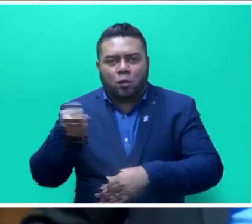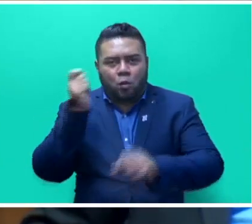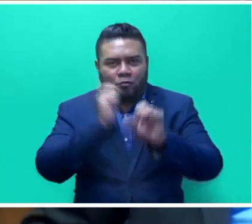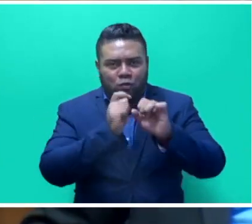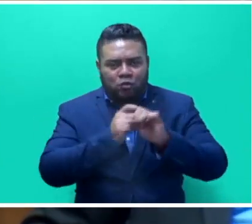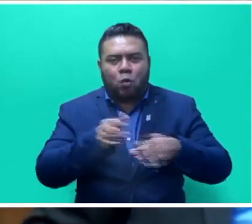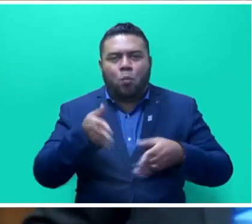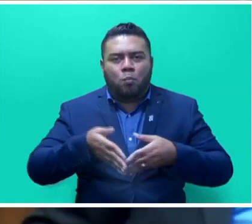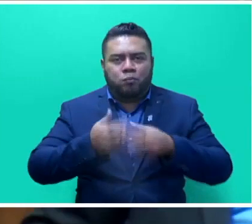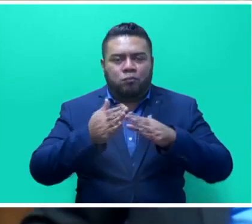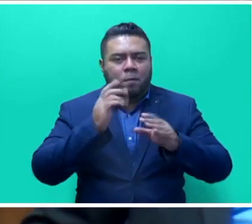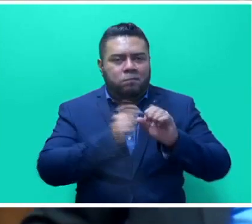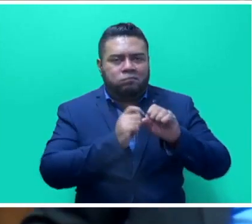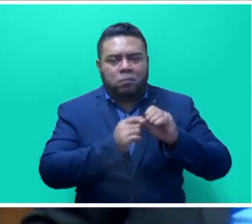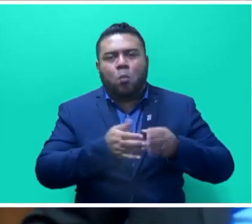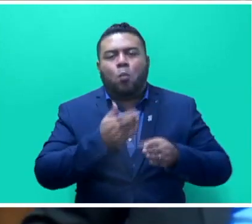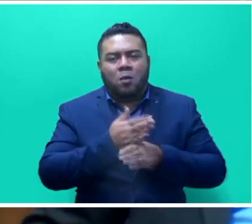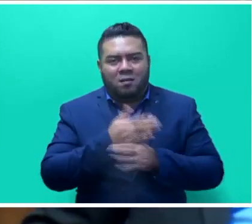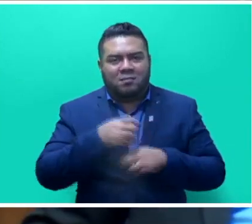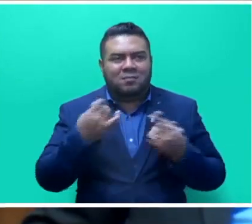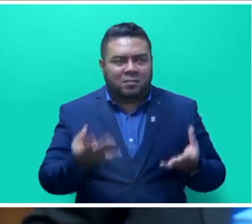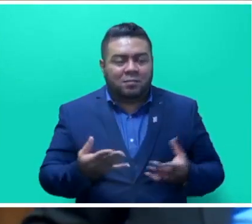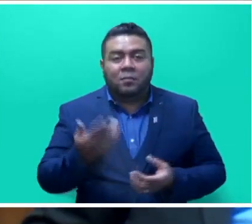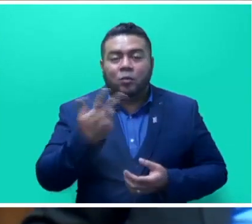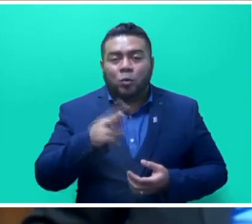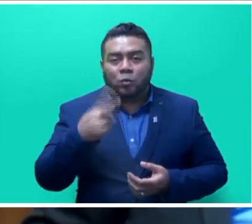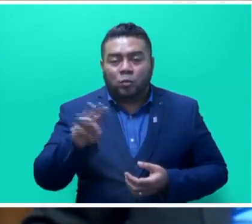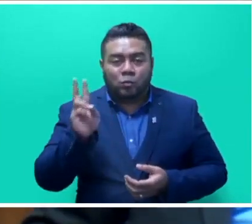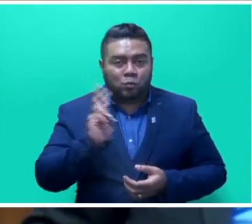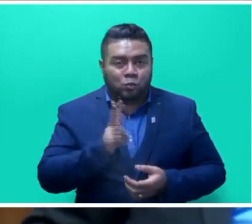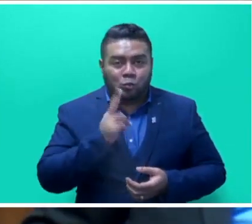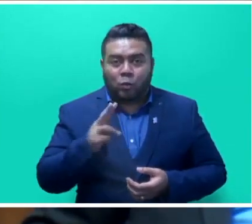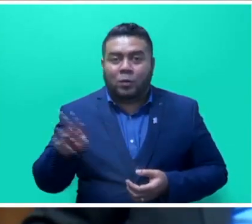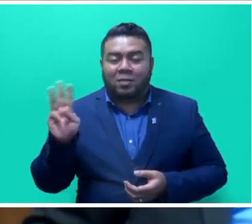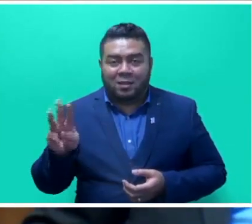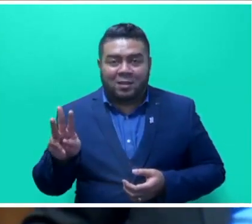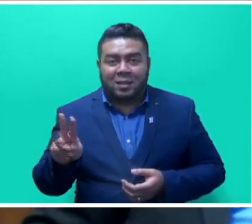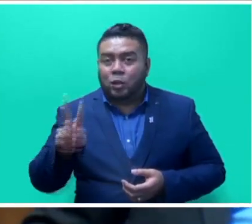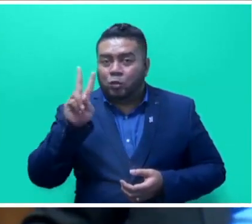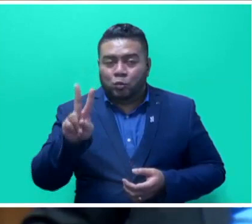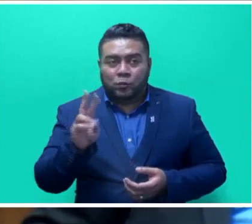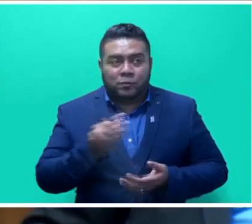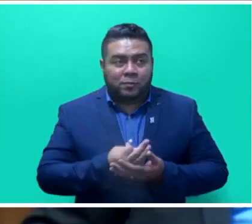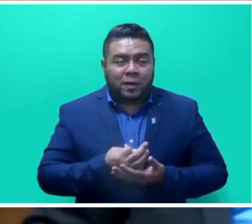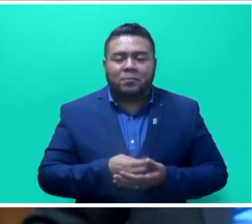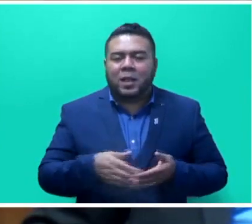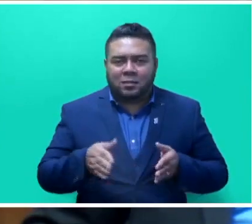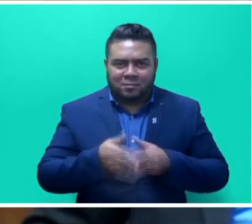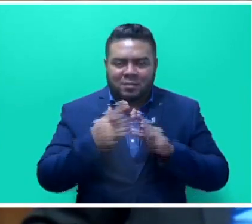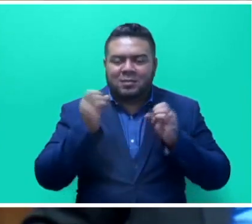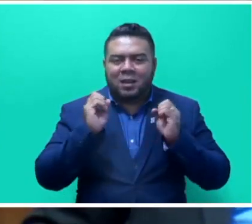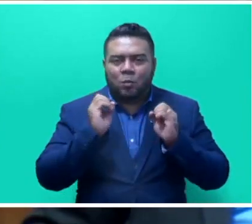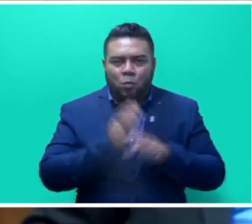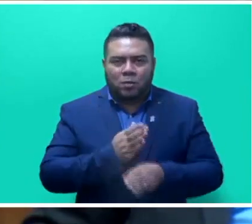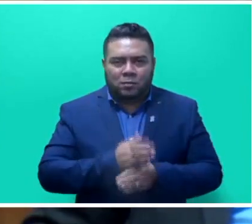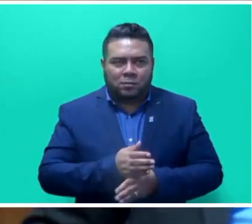Mr. Speaker, sir, in the 2022-2023 financial year, 2 informal settlements have commenced construction